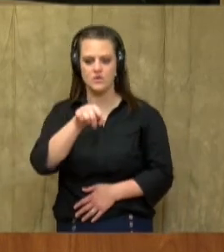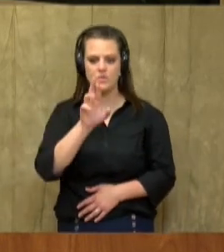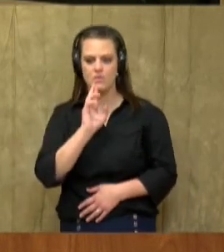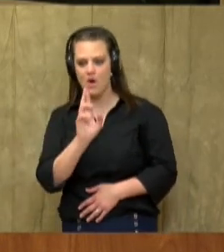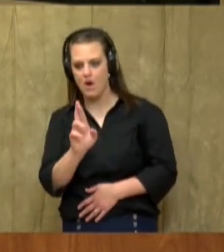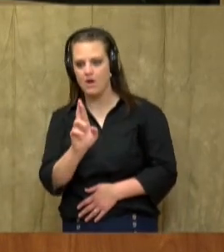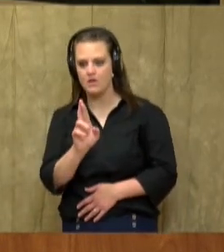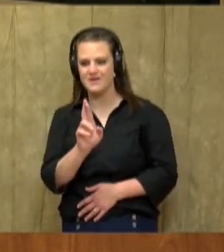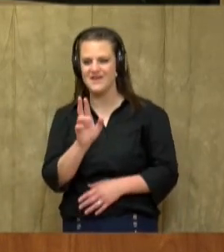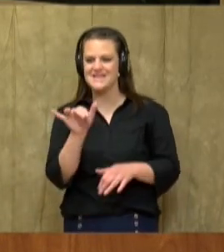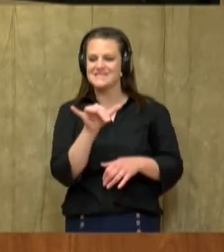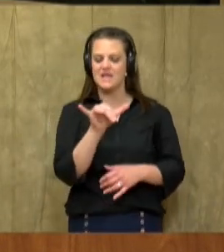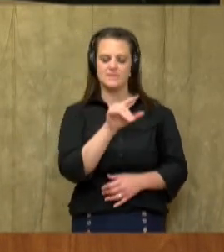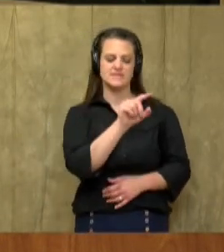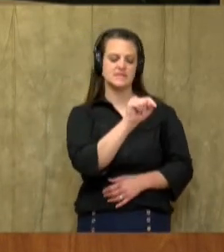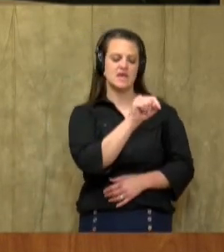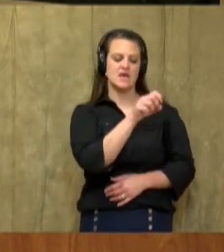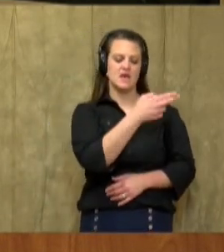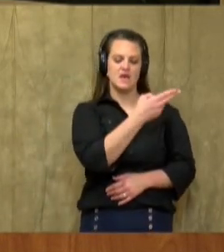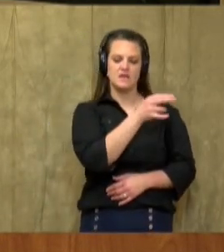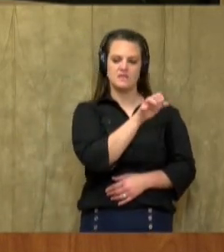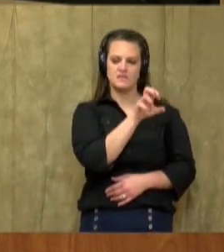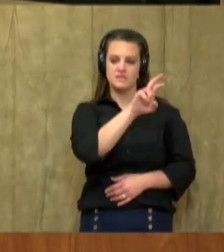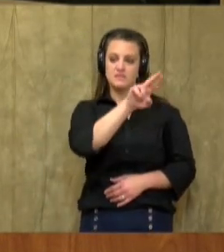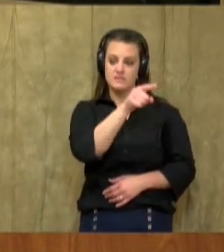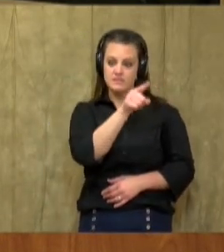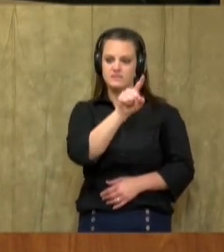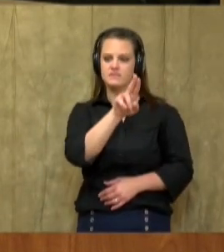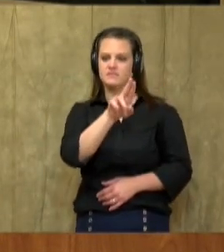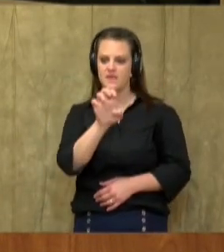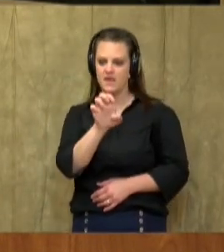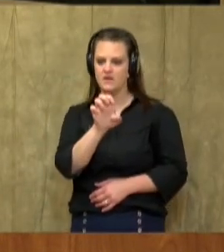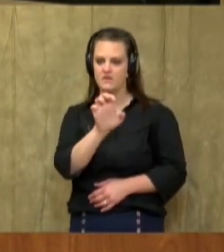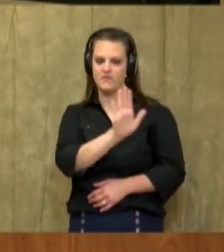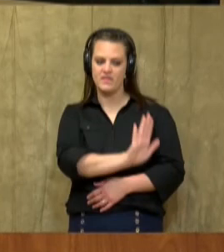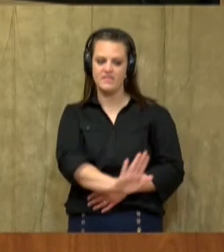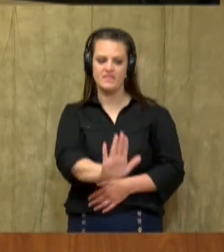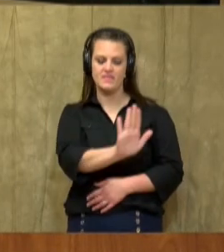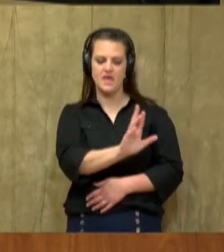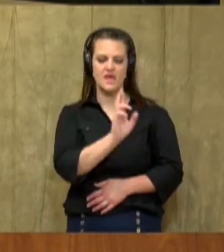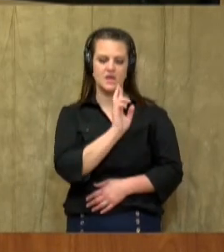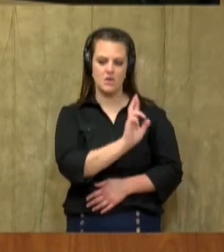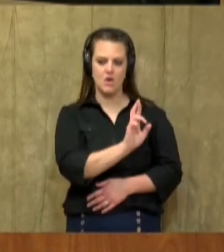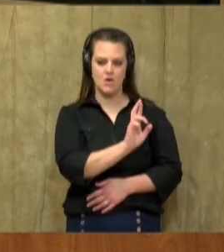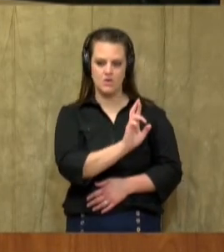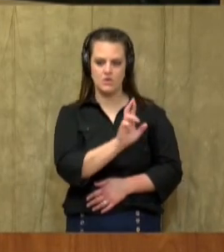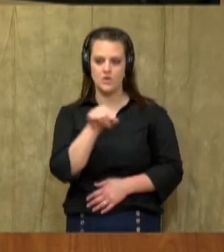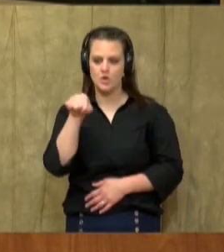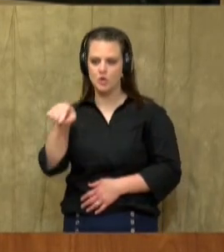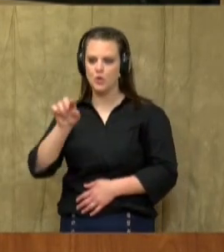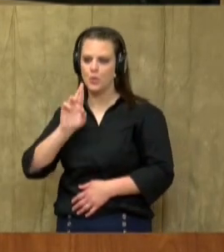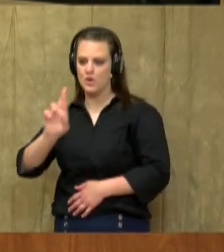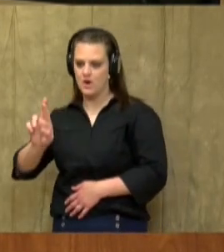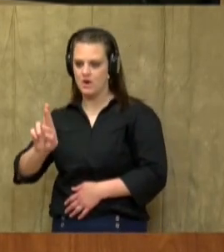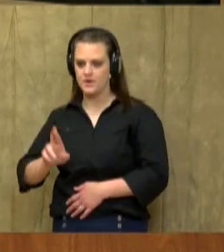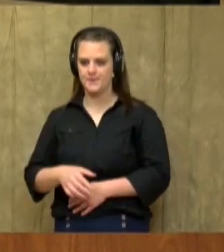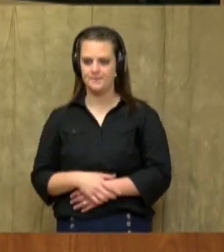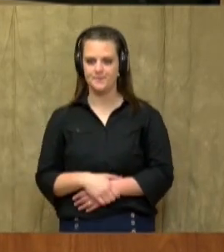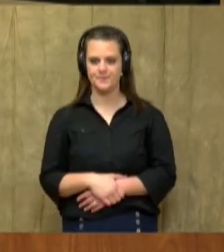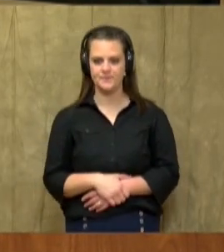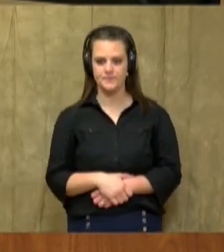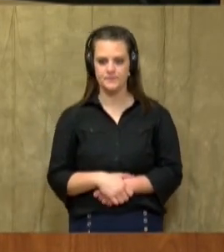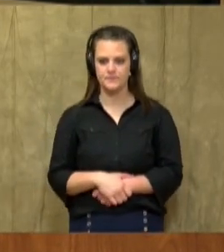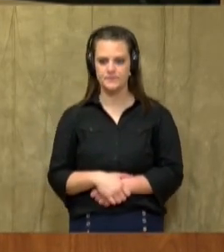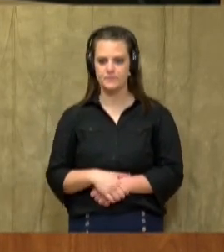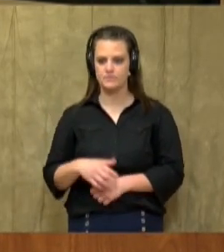there, T-H-E-Y apostrophe R-E. That was the contraction for they are. Okay? So the